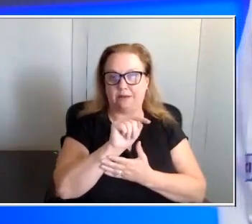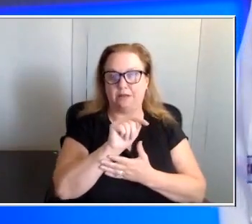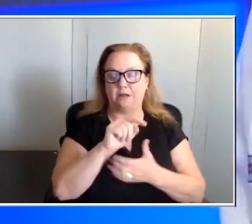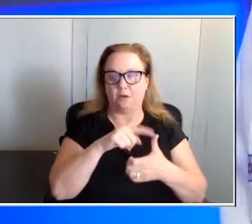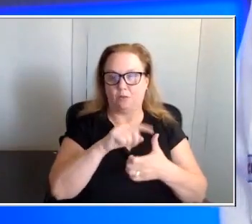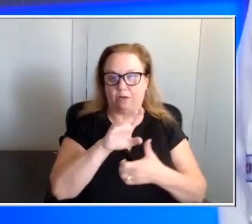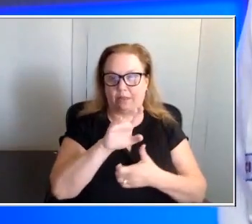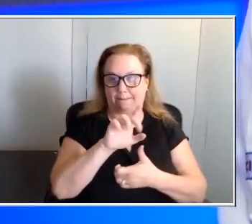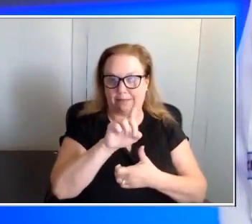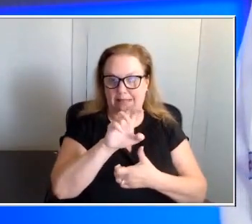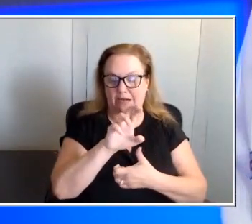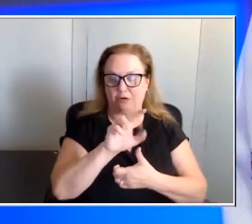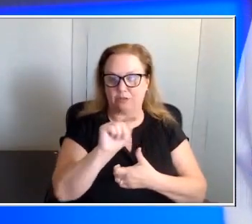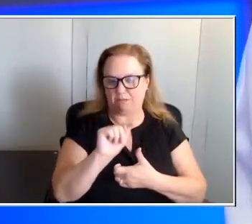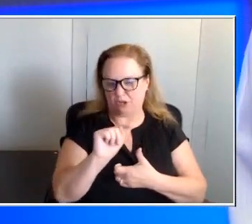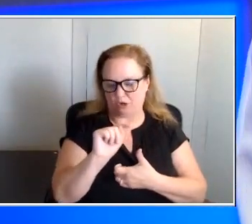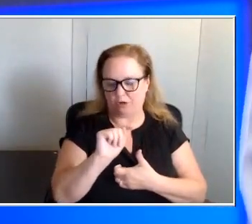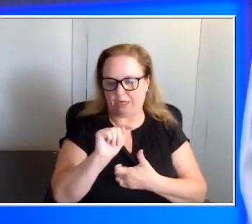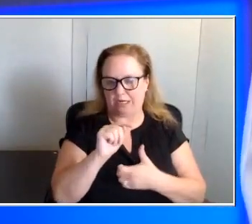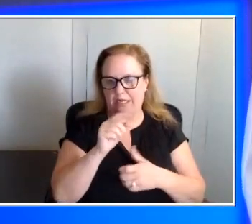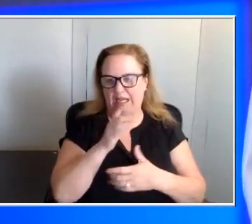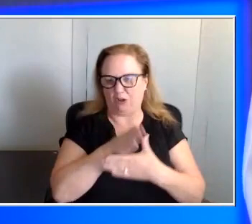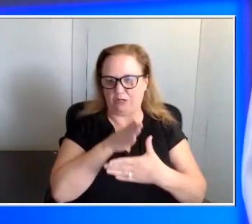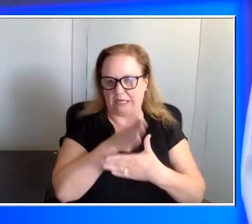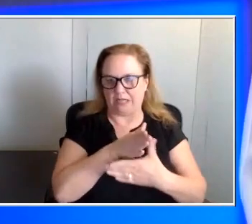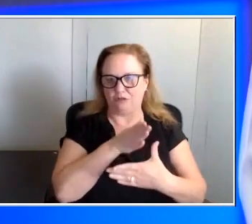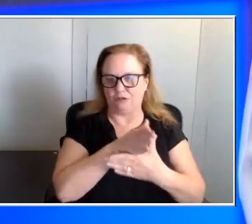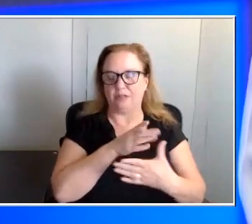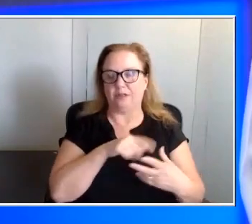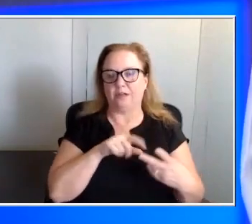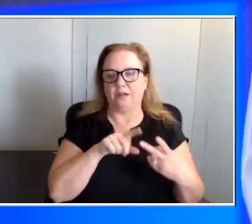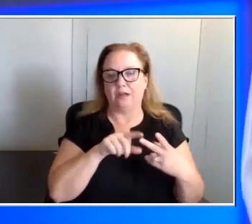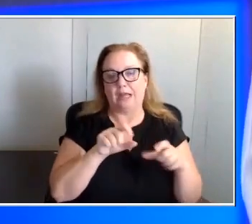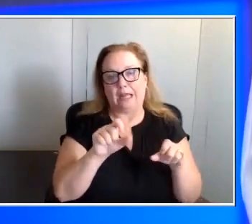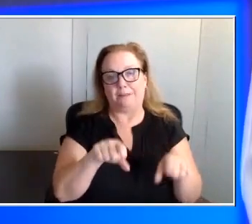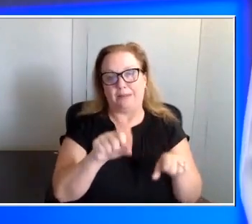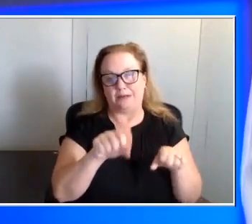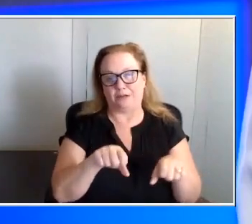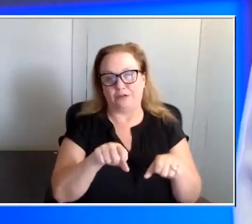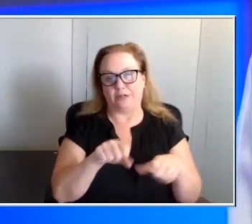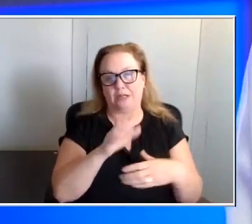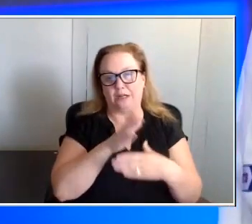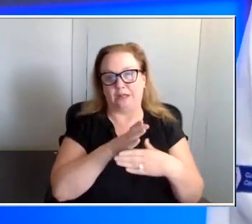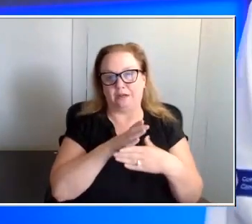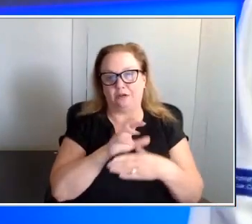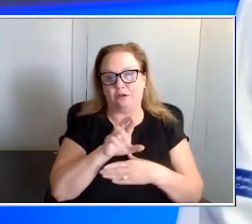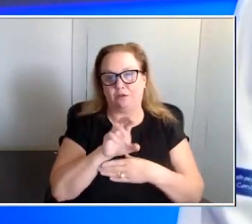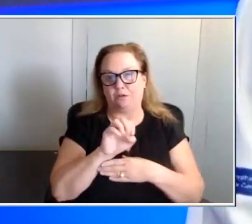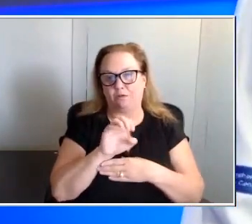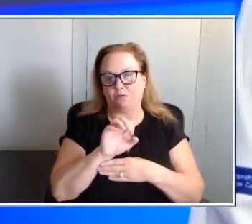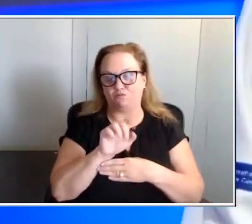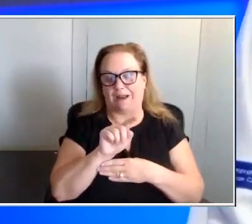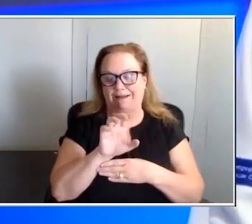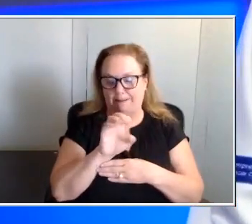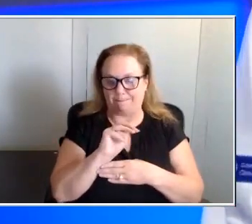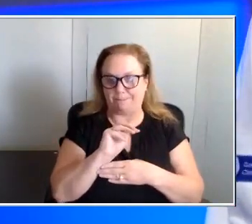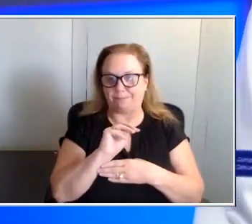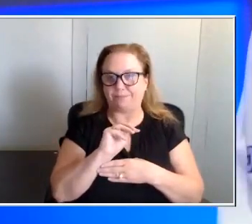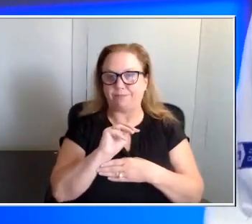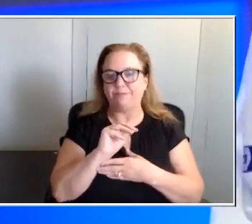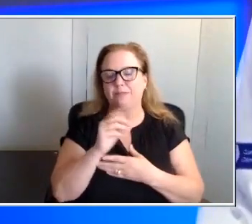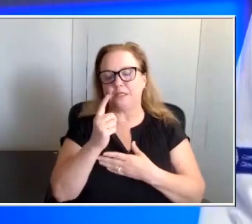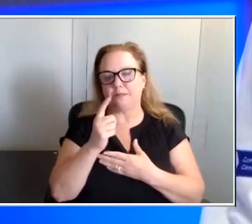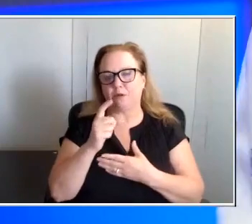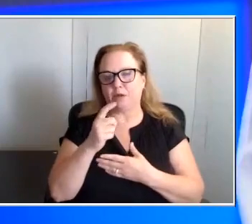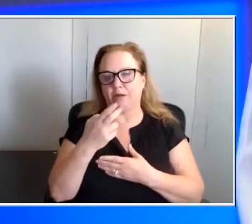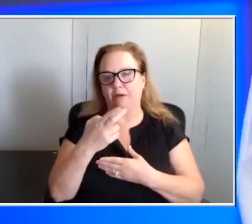some urinary irritation, and potentially can irritate the rectum, although now we have something called a hydrogel